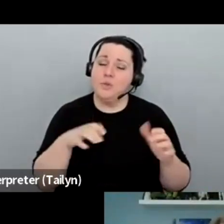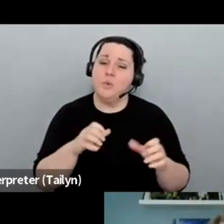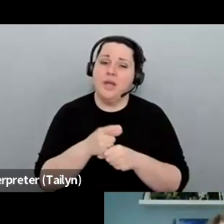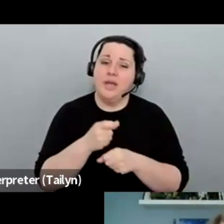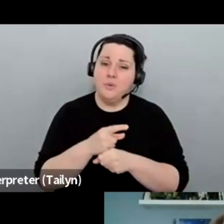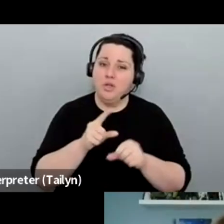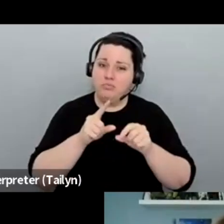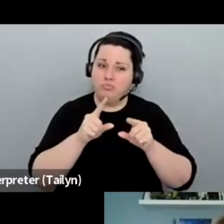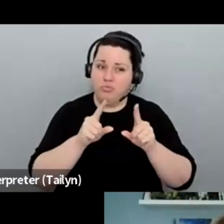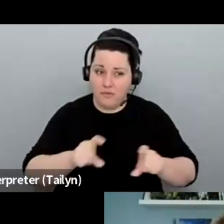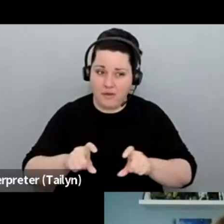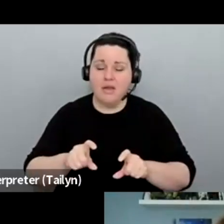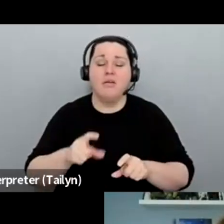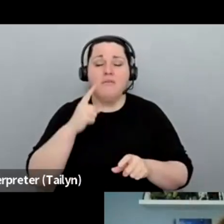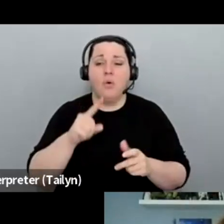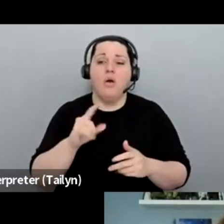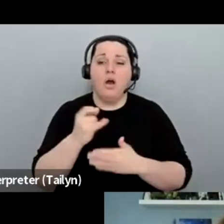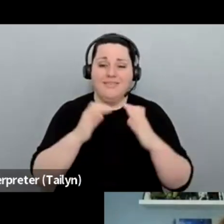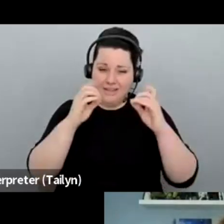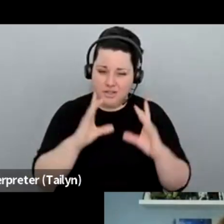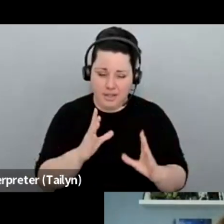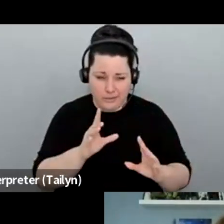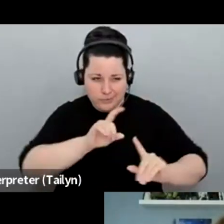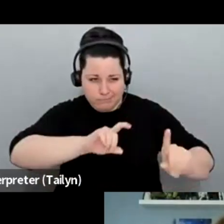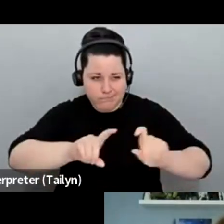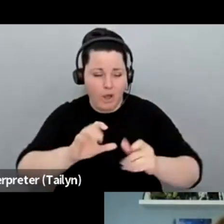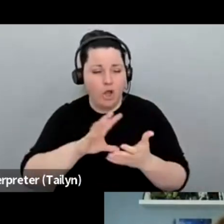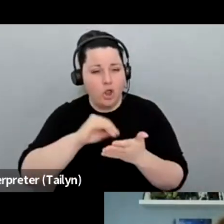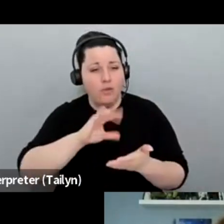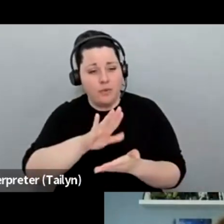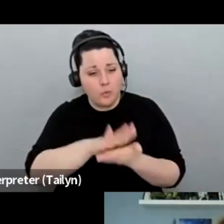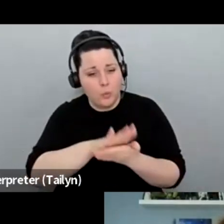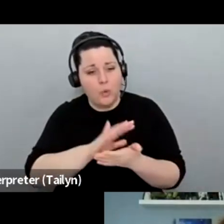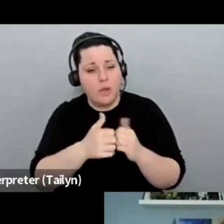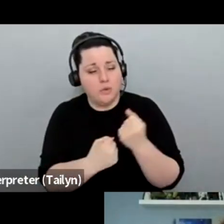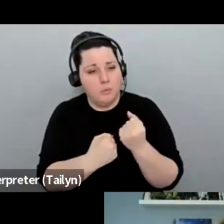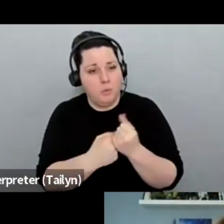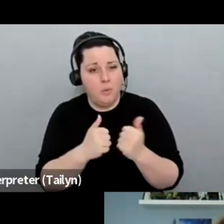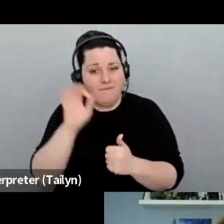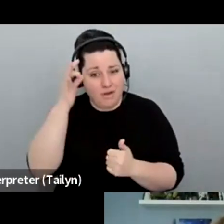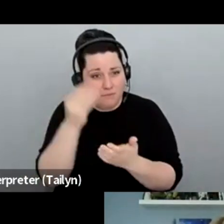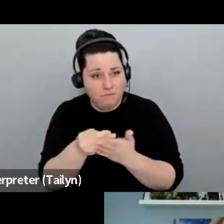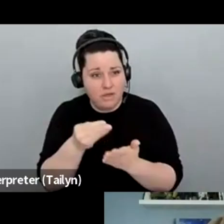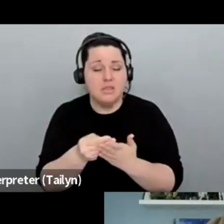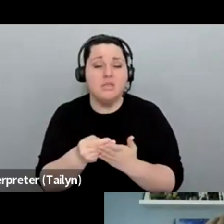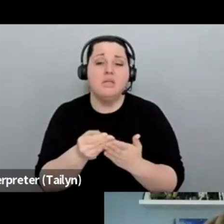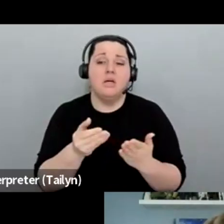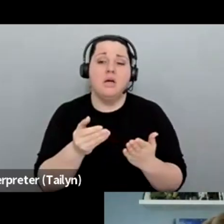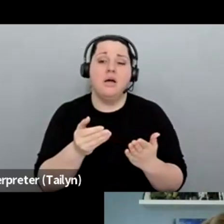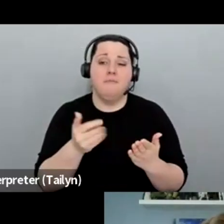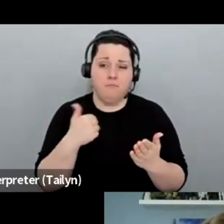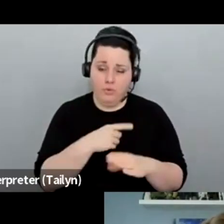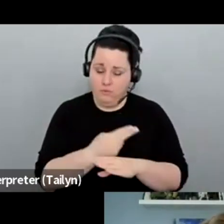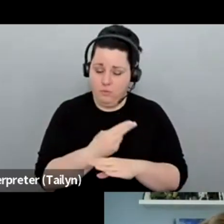survey every year of arts educators to learn how their schools are being supported with federal funds. We have